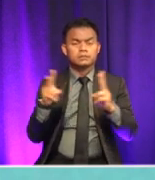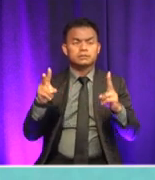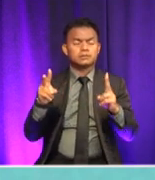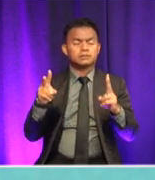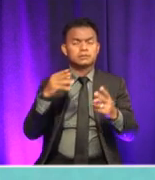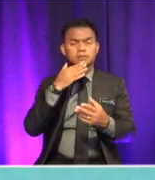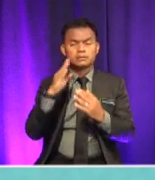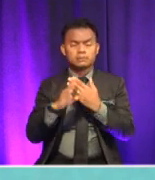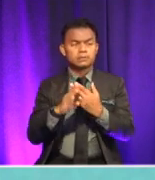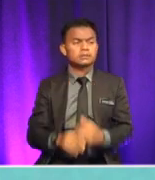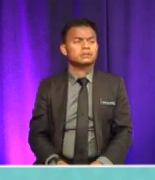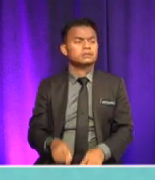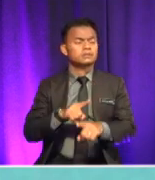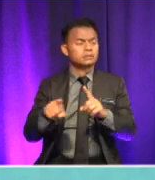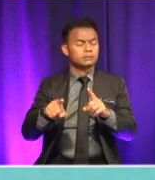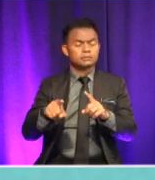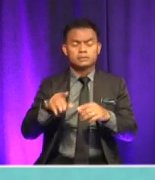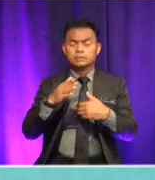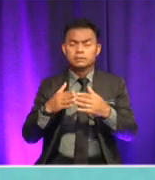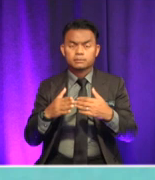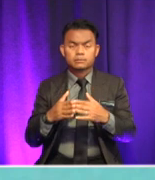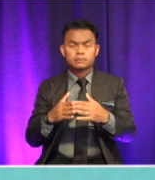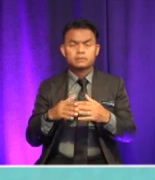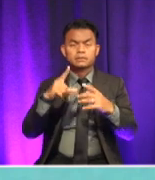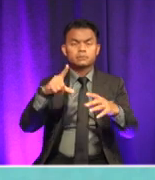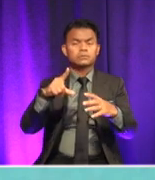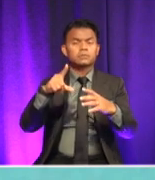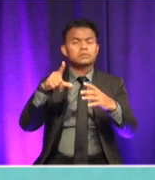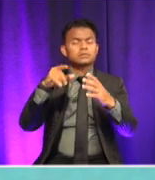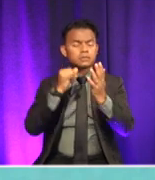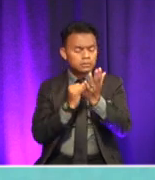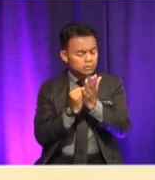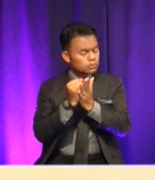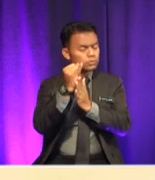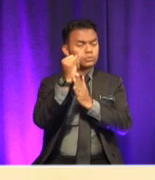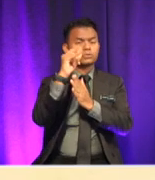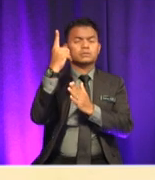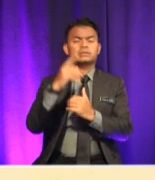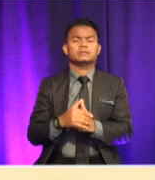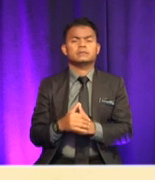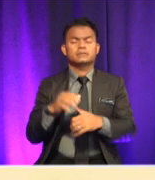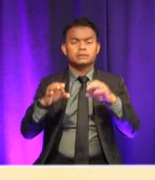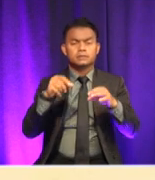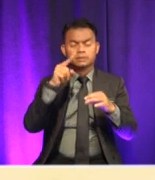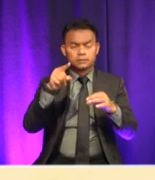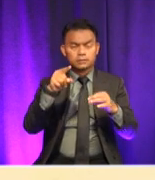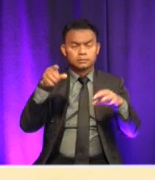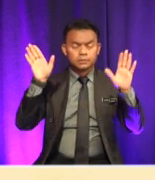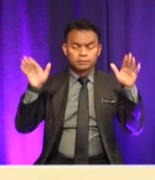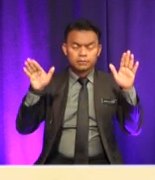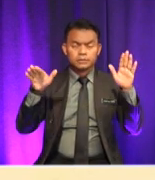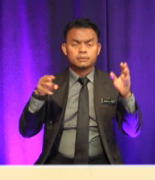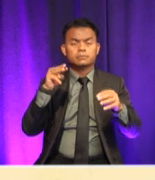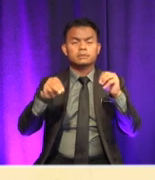head. But you just admitted that you flew. Chickens don't fly. If you fly, you must be a hawk. Confused